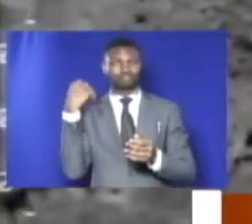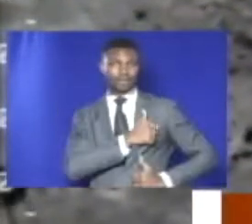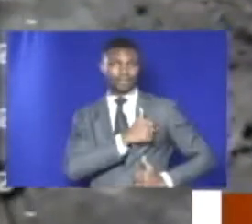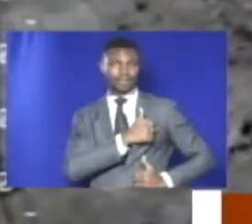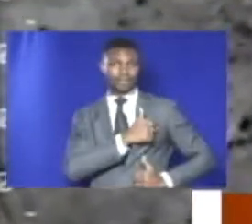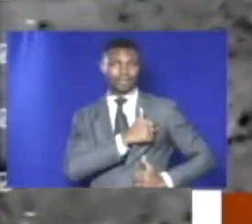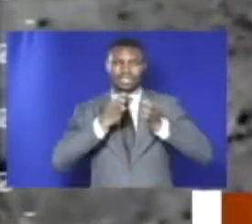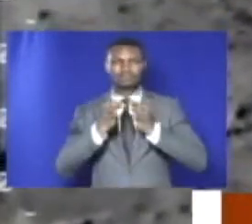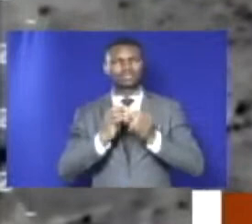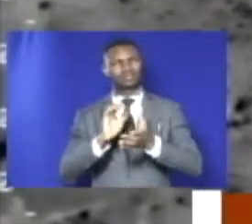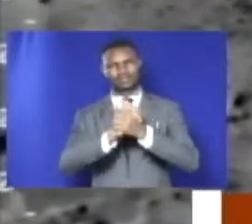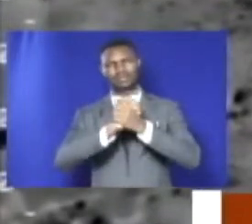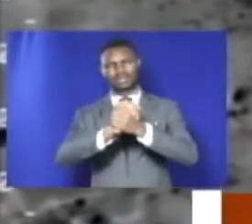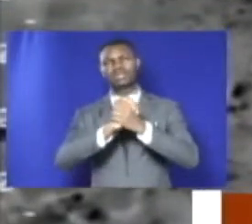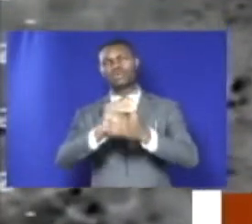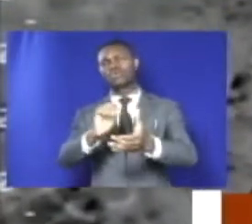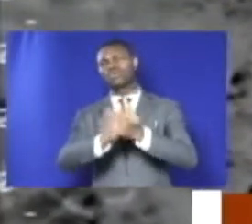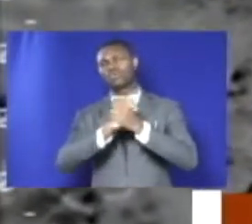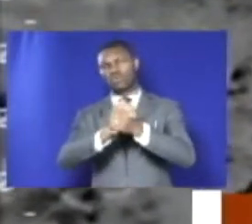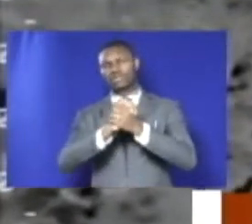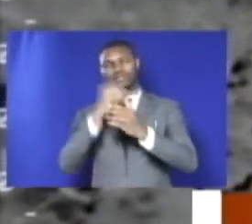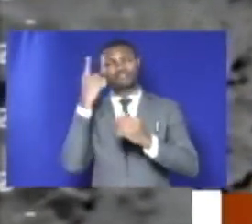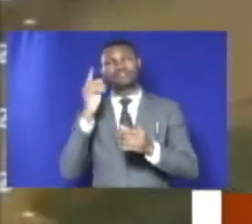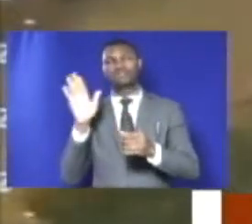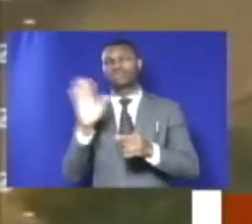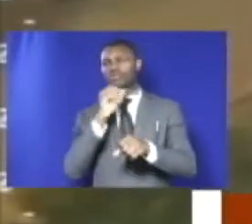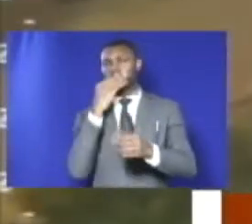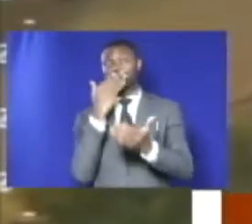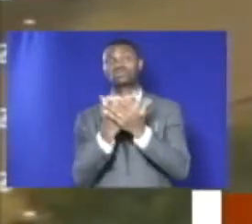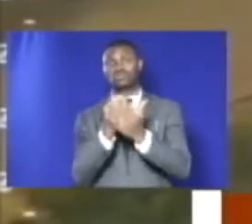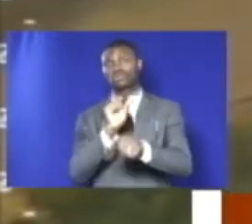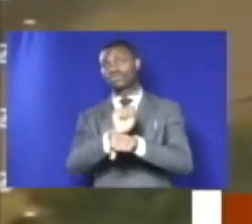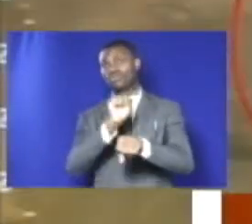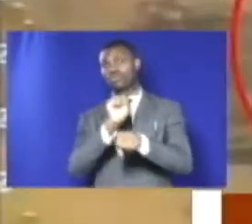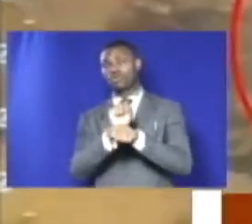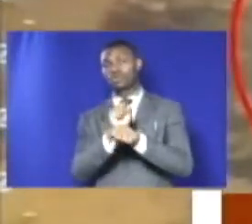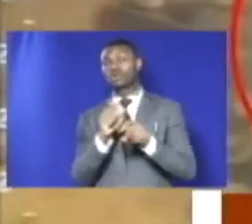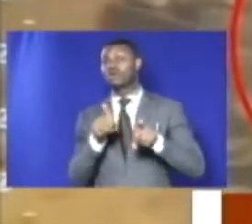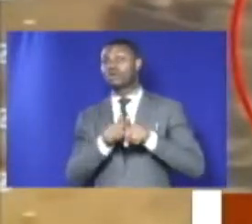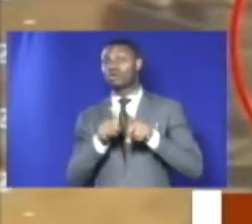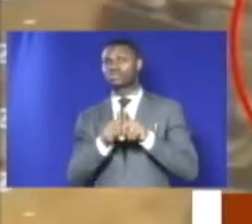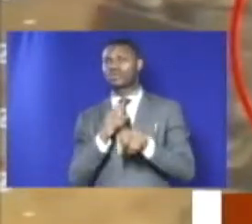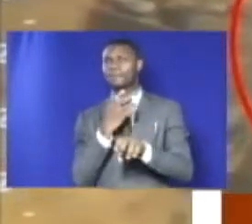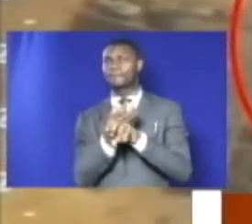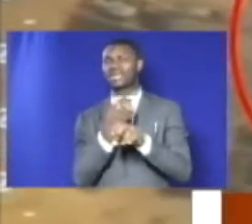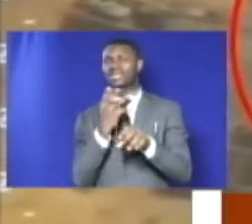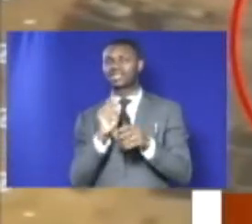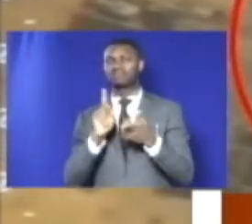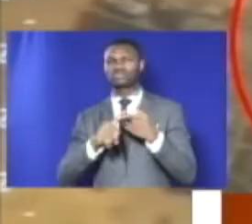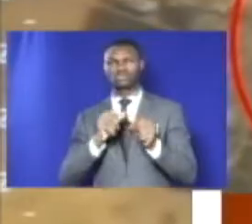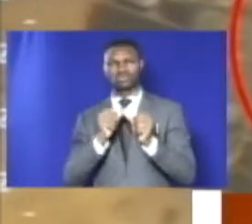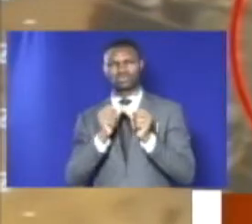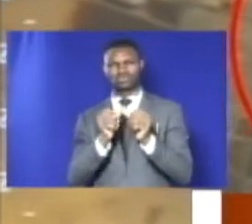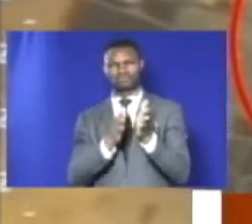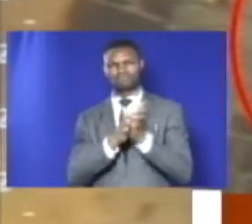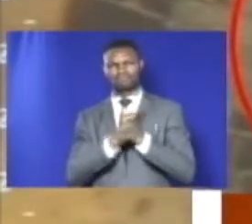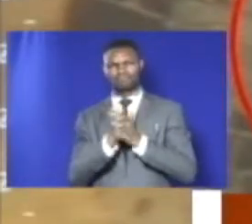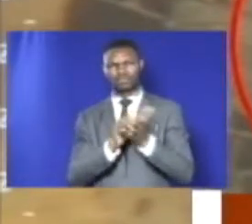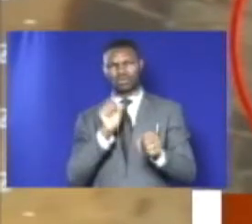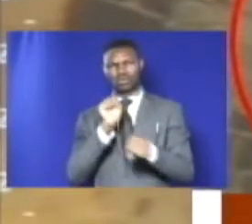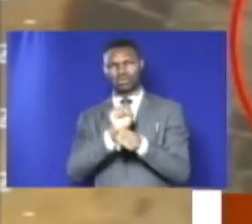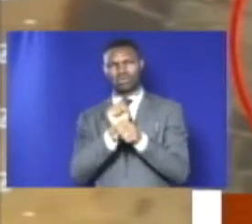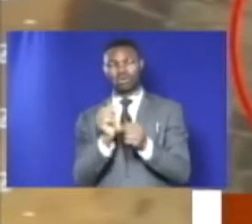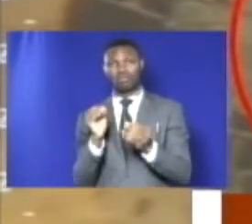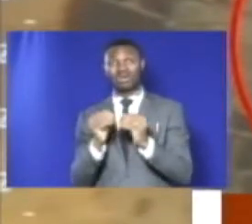their dedication and professionalism, the Defense Headquarters, and also urges them to intensify the air offensive against the